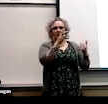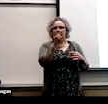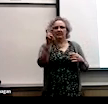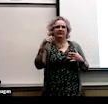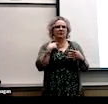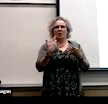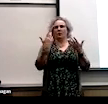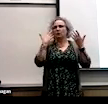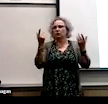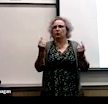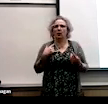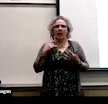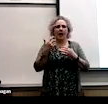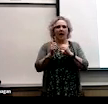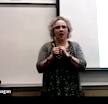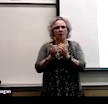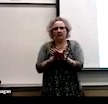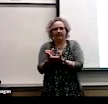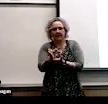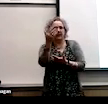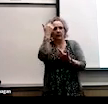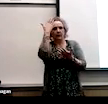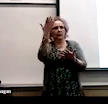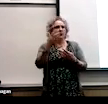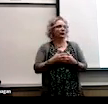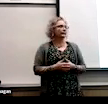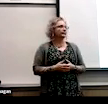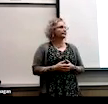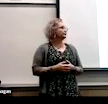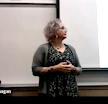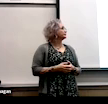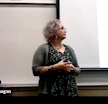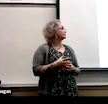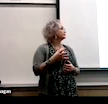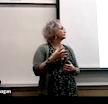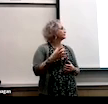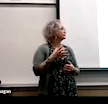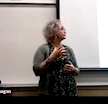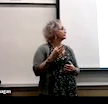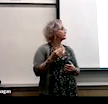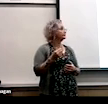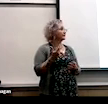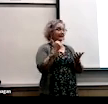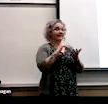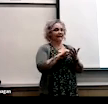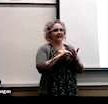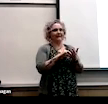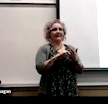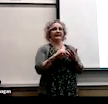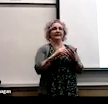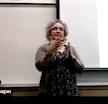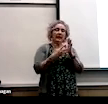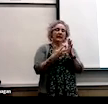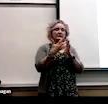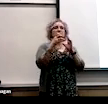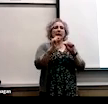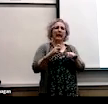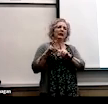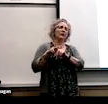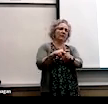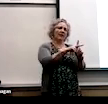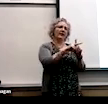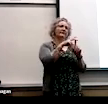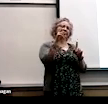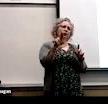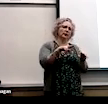really helpful. And of course, each patient is unique and demands unique consideration. And so none of these things can probably be slapped onto